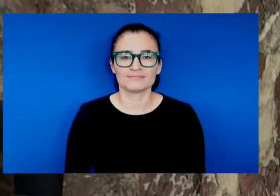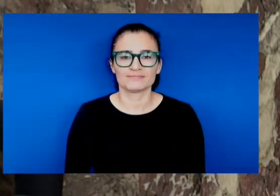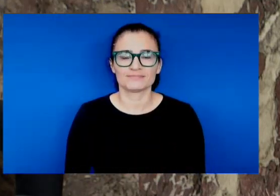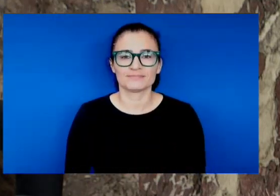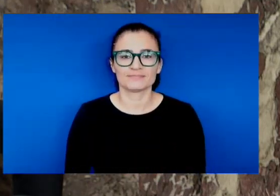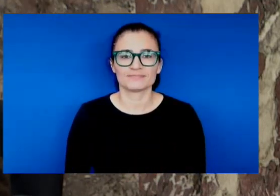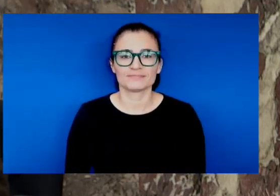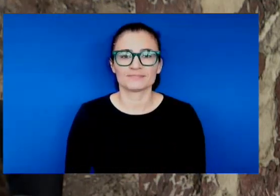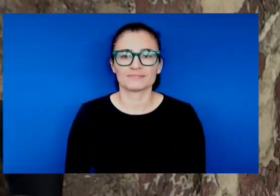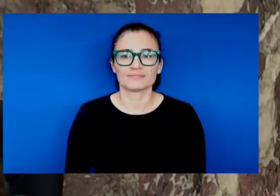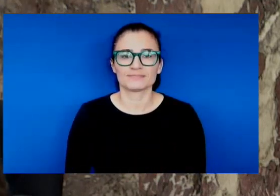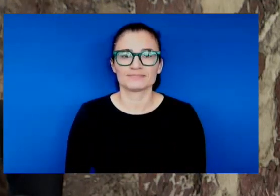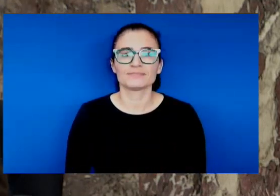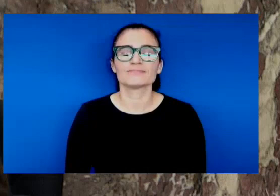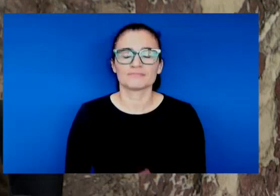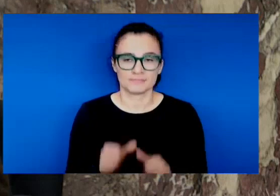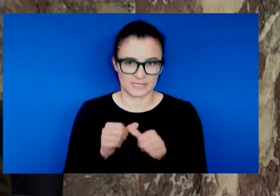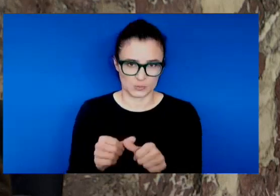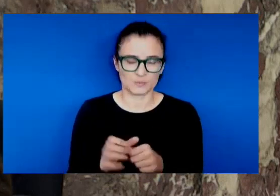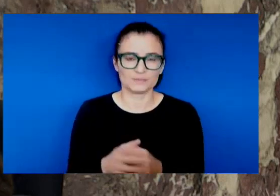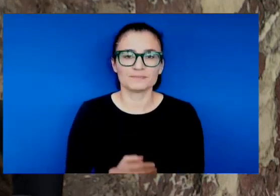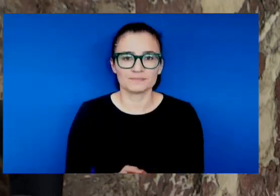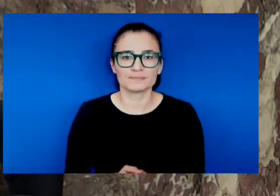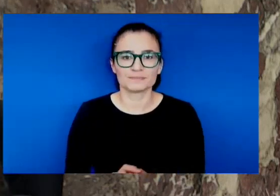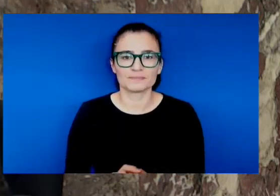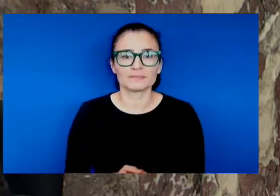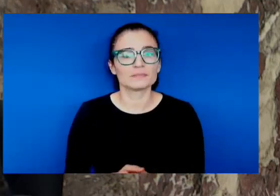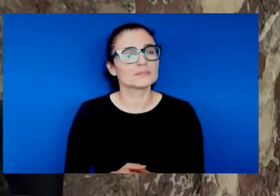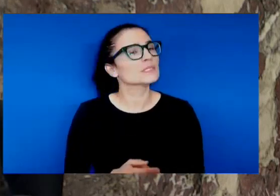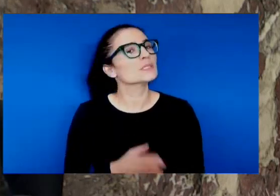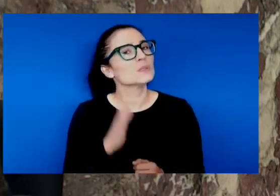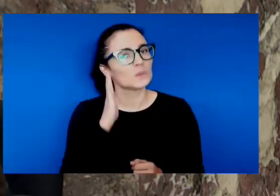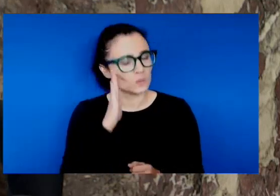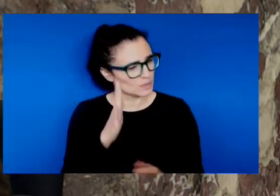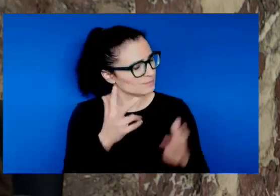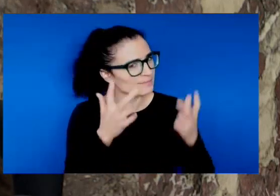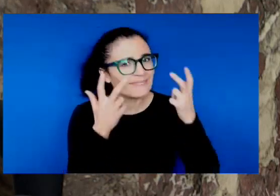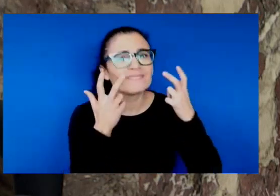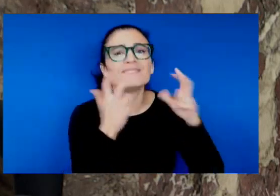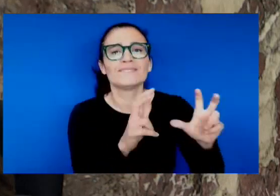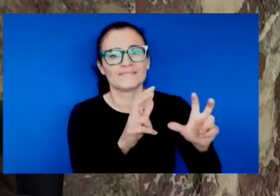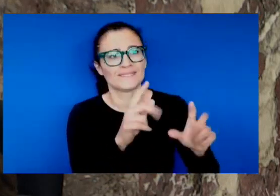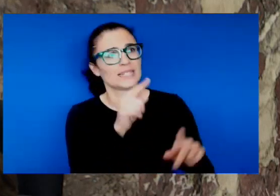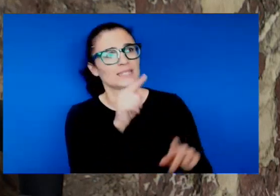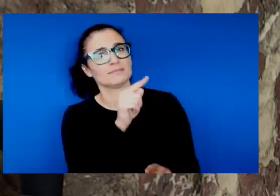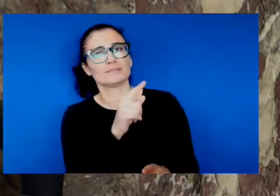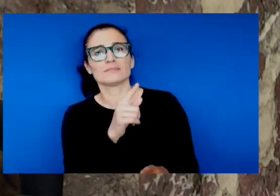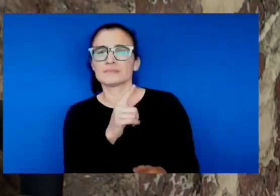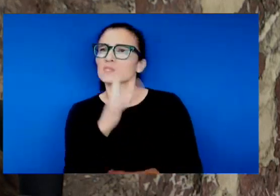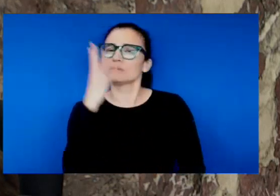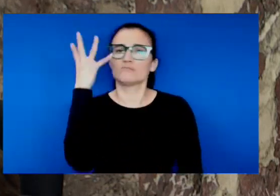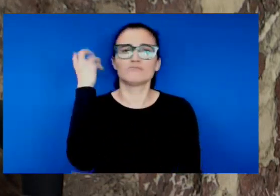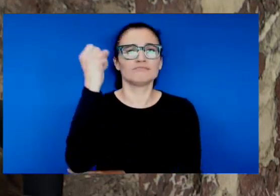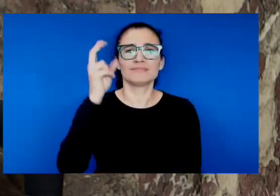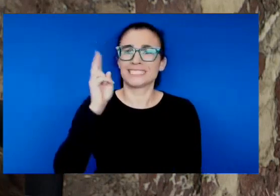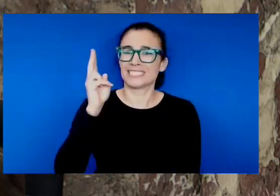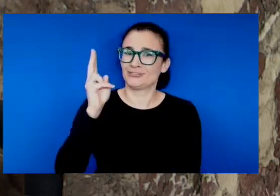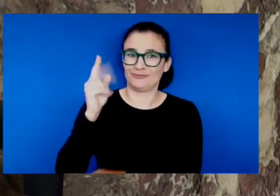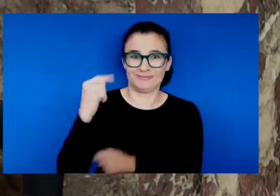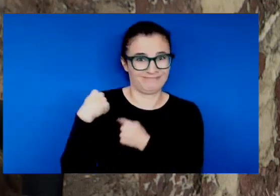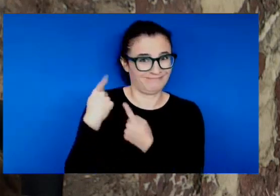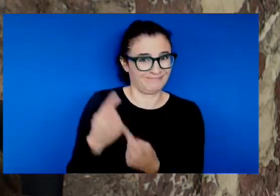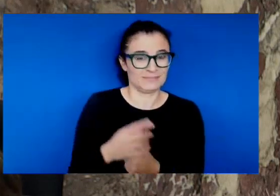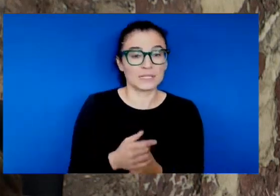And to continue to make unprecedented investments, because people in every community in British Columbia deserve an ambulance. When they call an ambulance, they should get